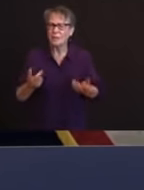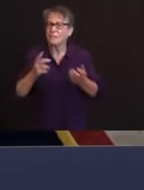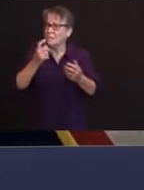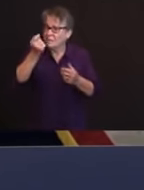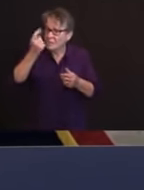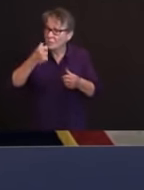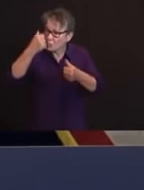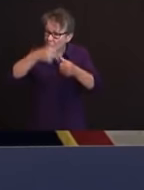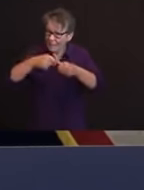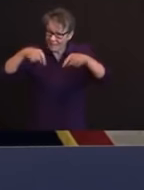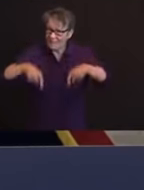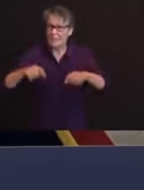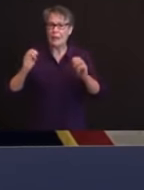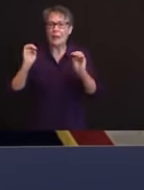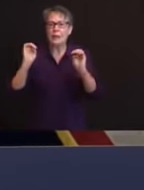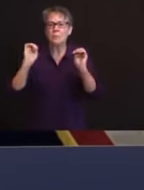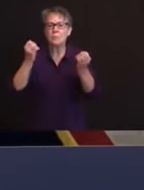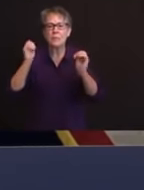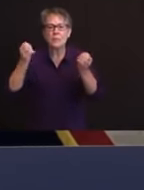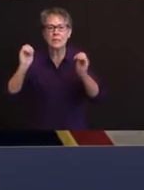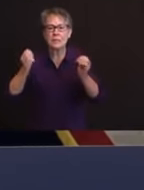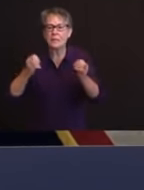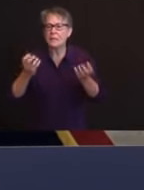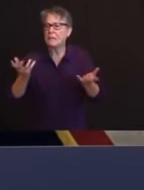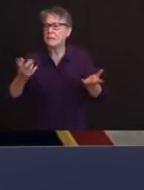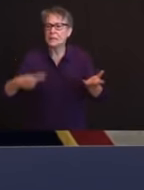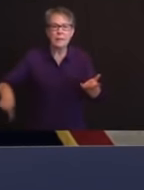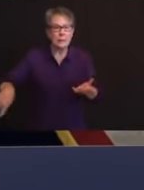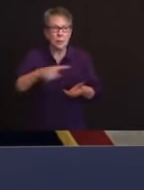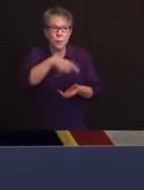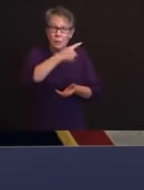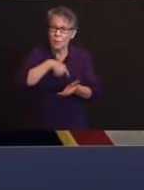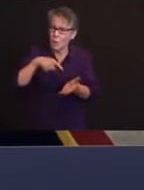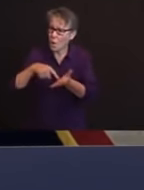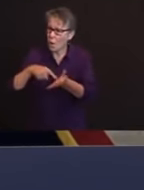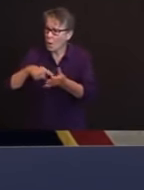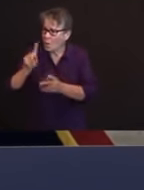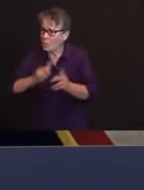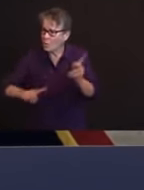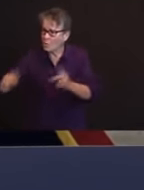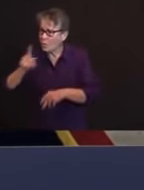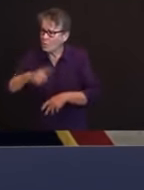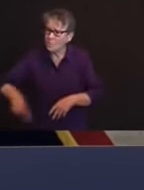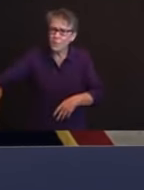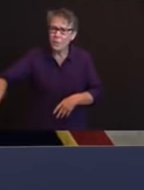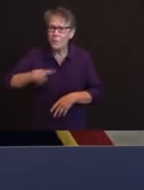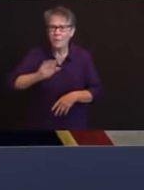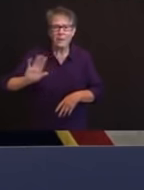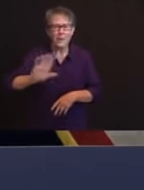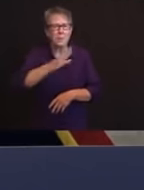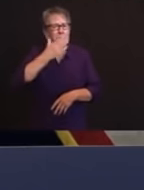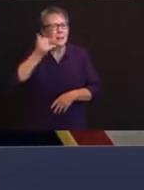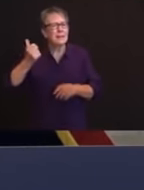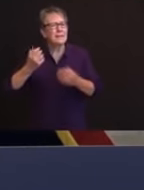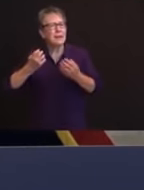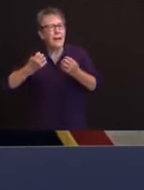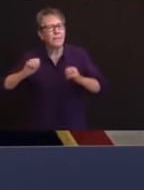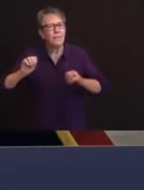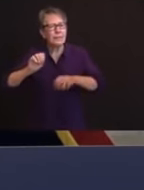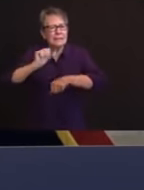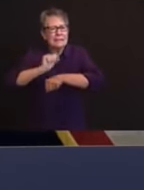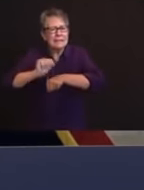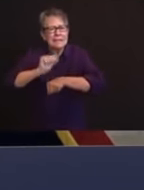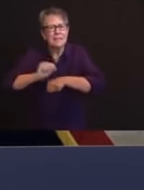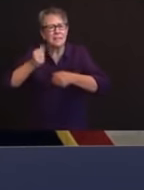going to not just take the best of us individually, but it's going to take the best of us that is made manifest when we come